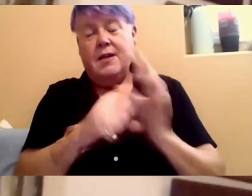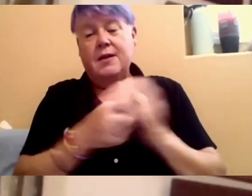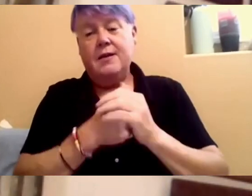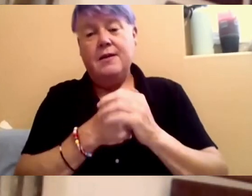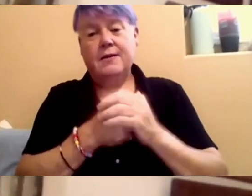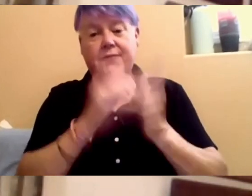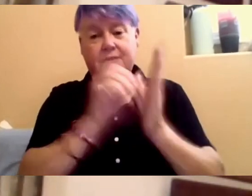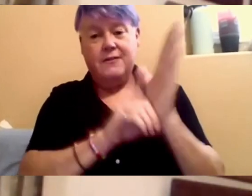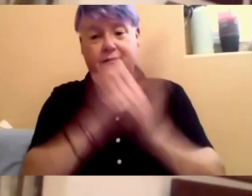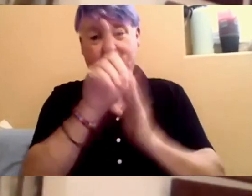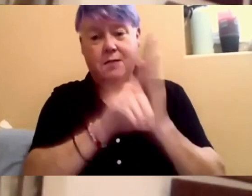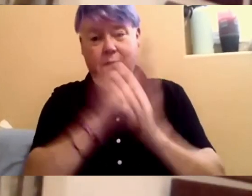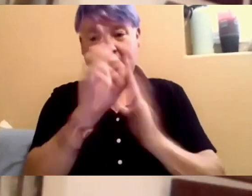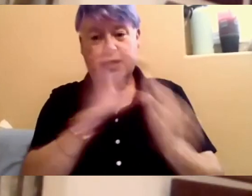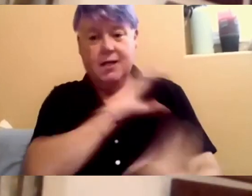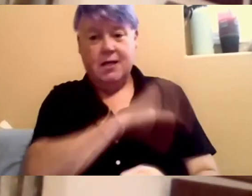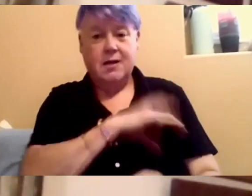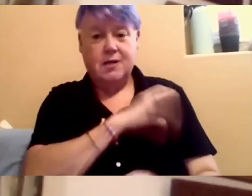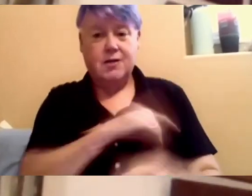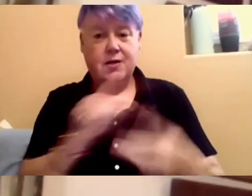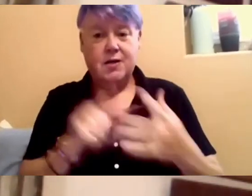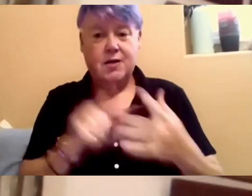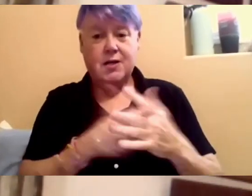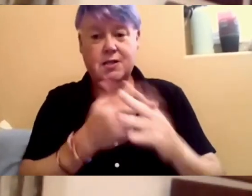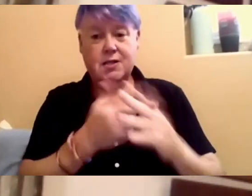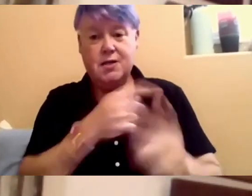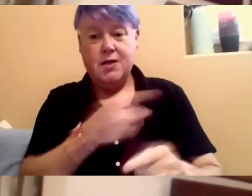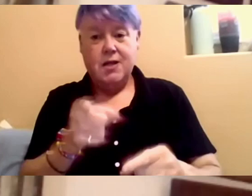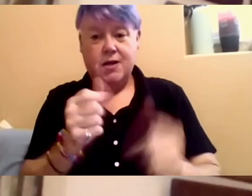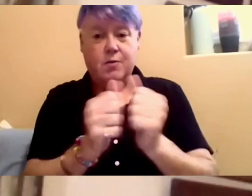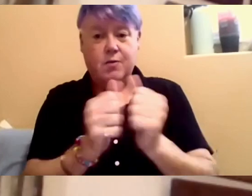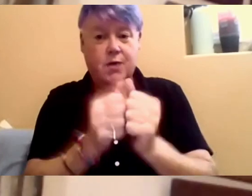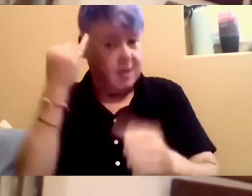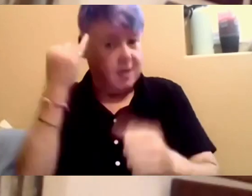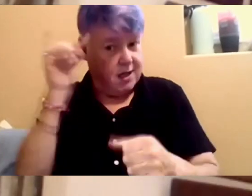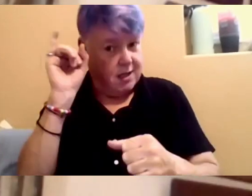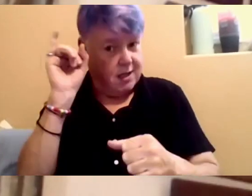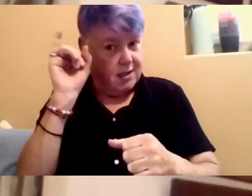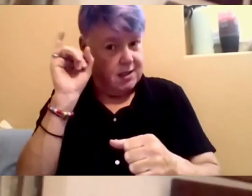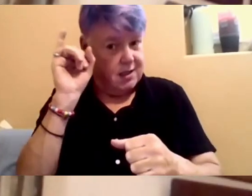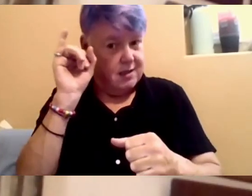character, I started there with the idea of